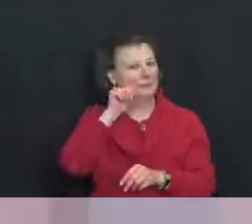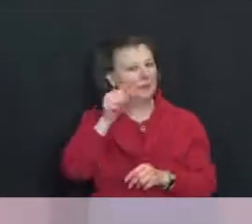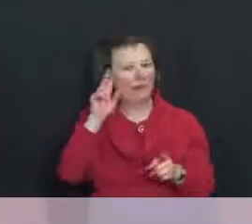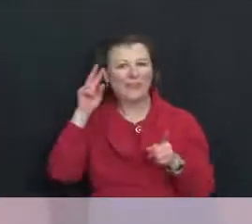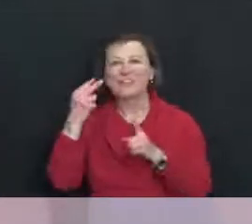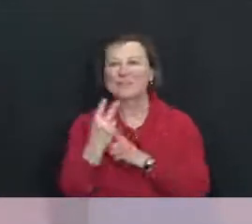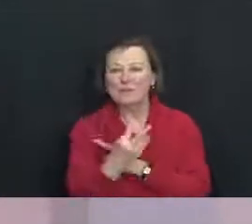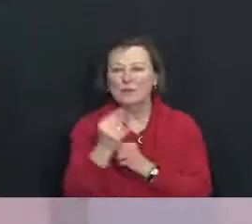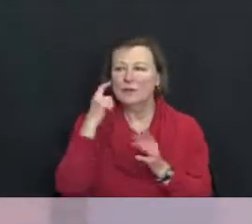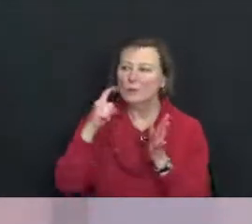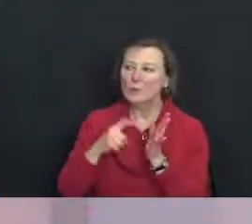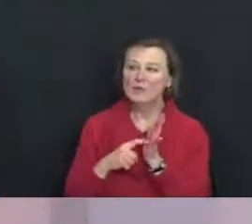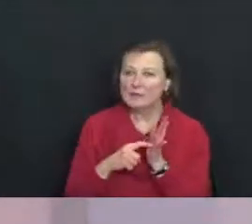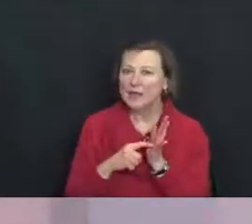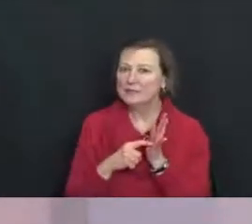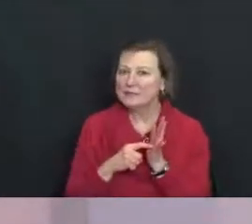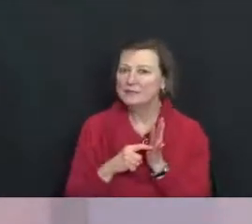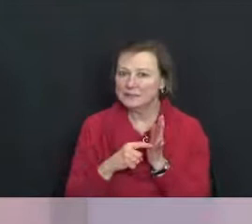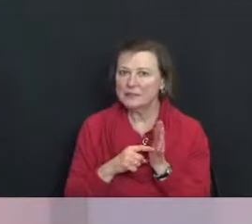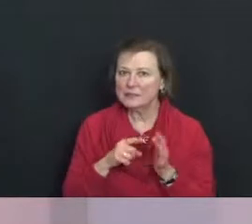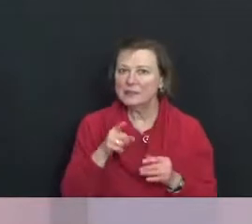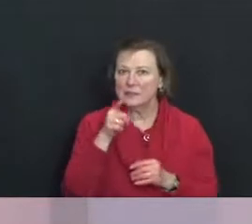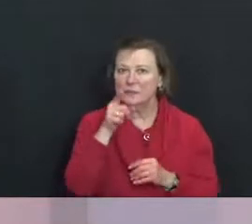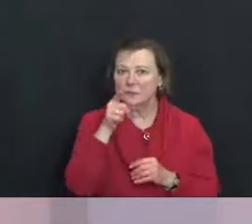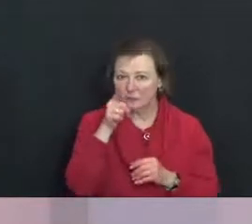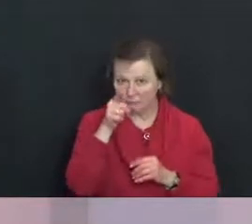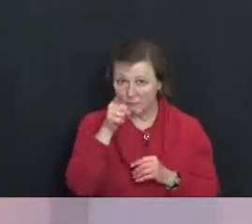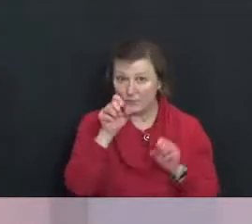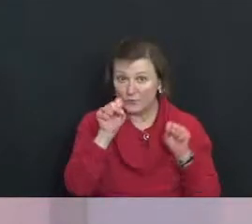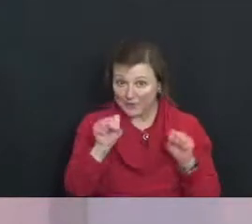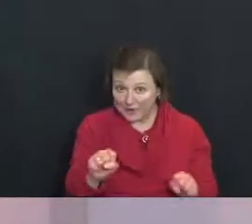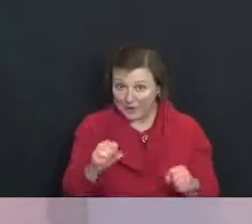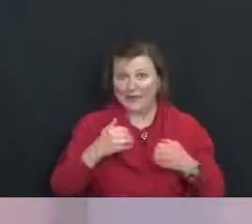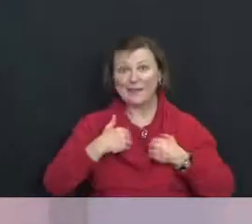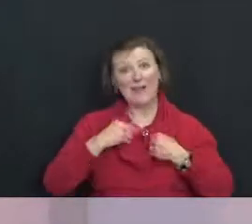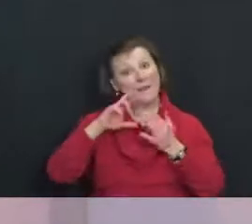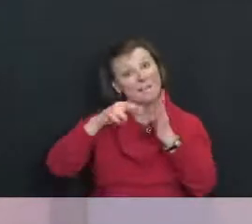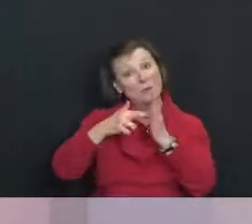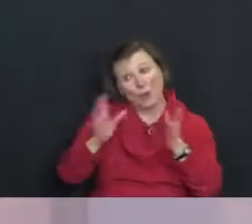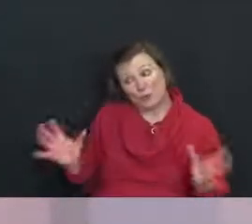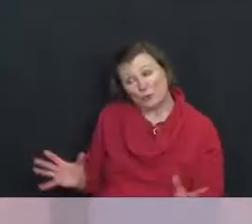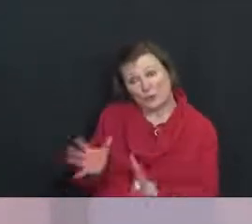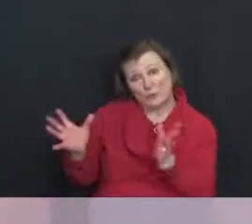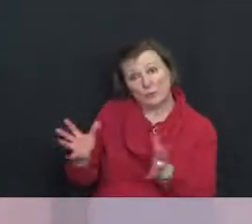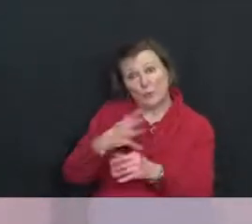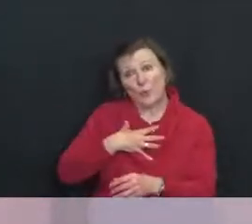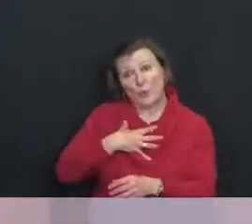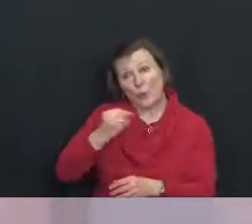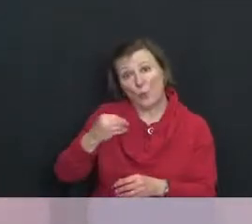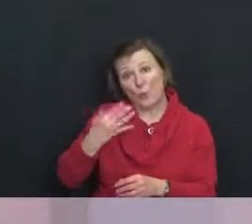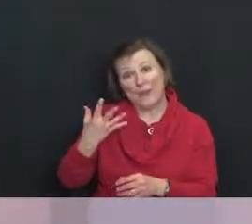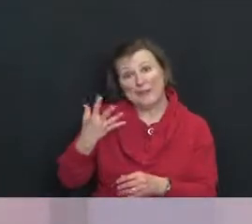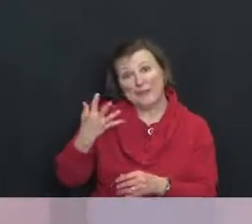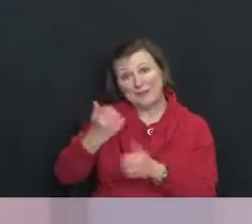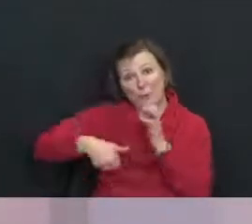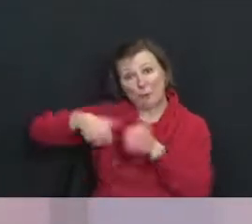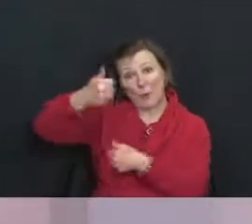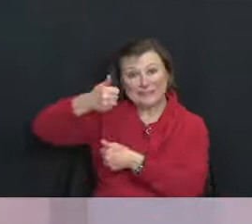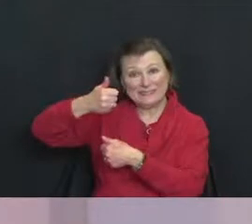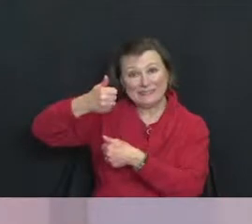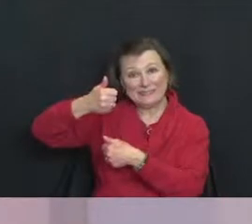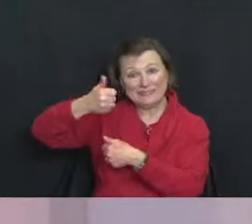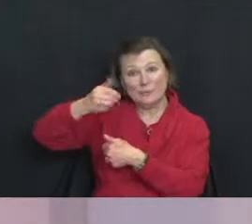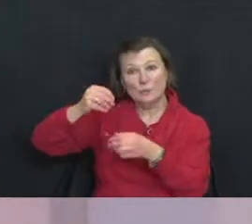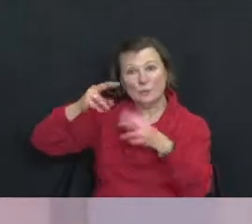you recognize that you can have a role in encouraging the white supremacists to explore their own hearts